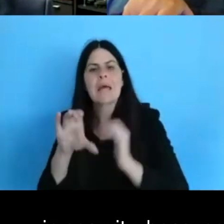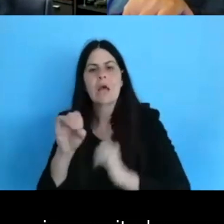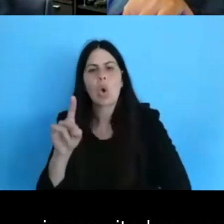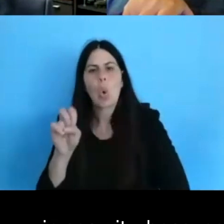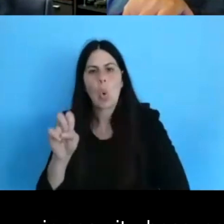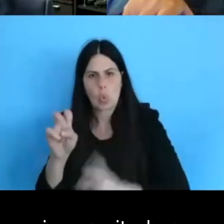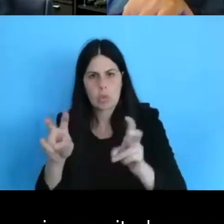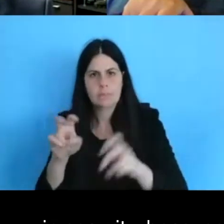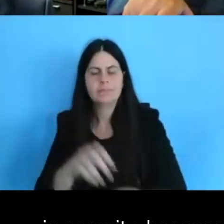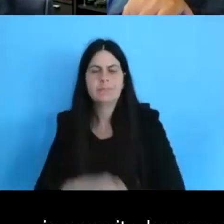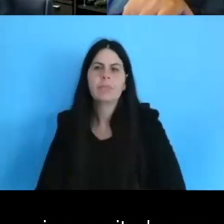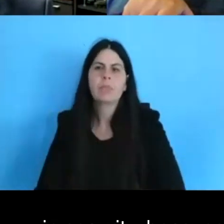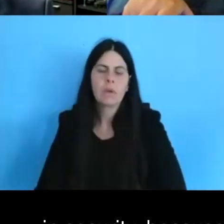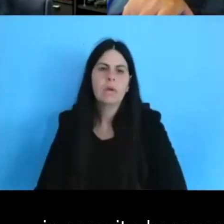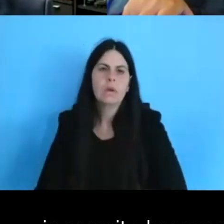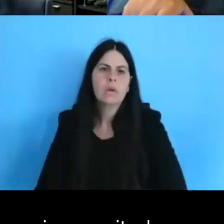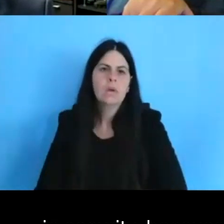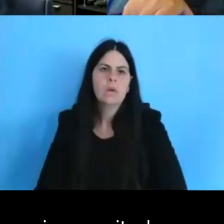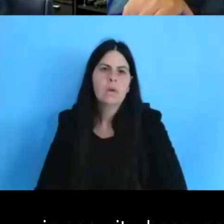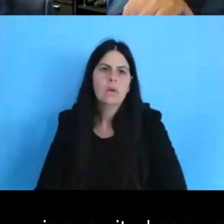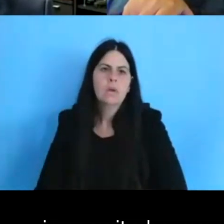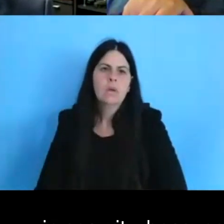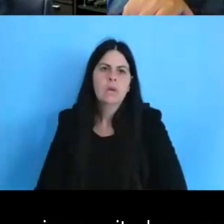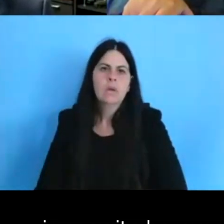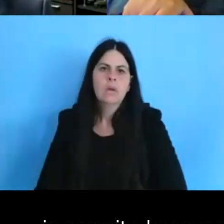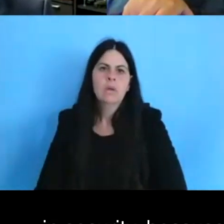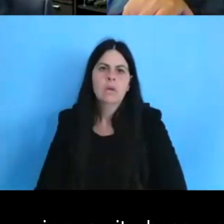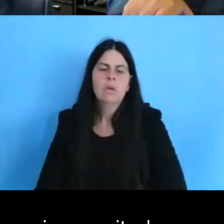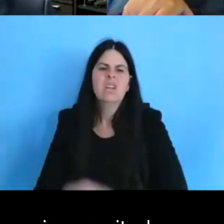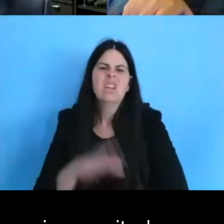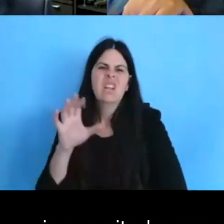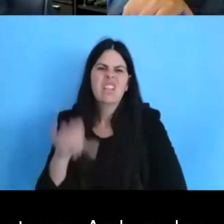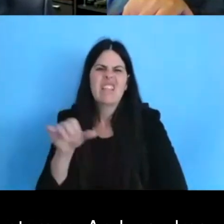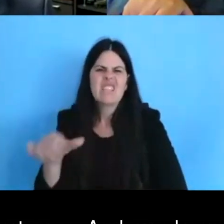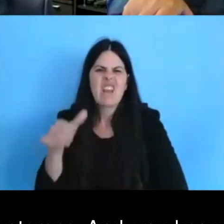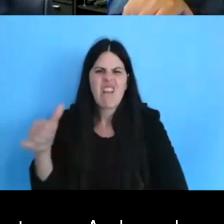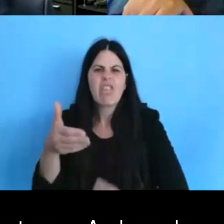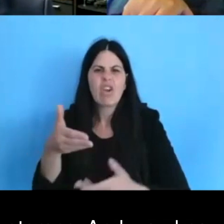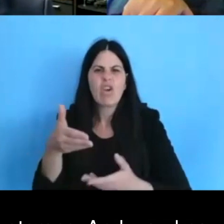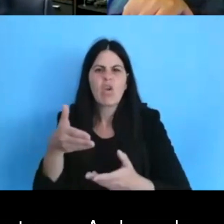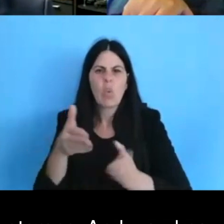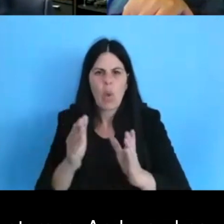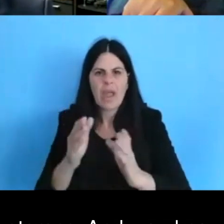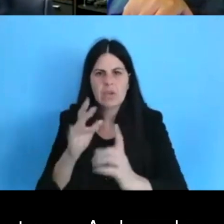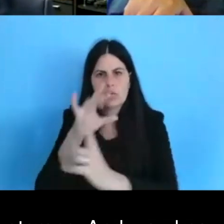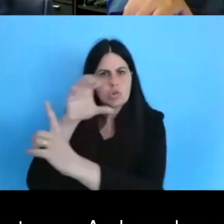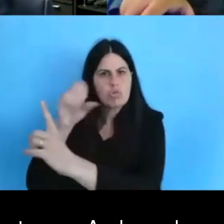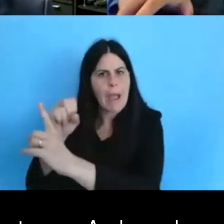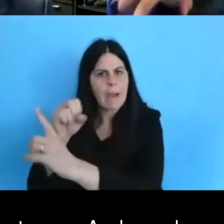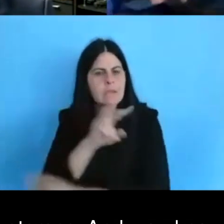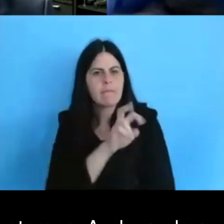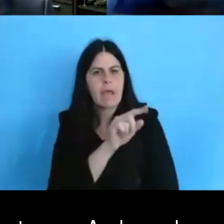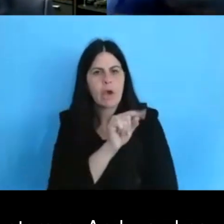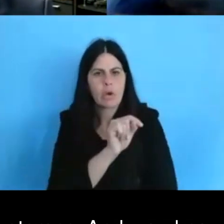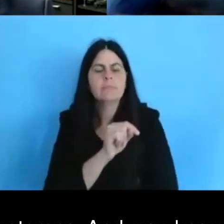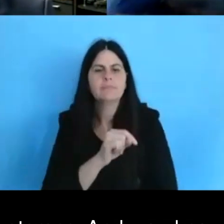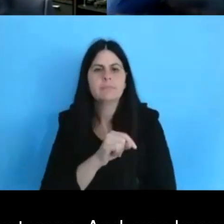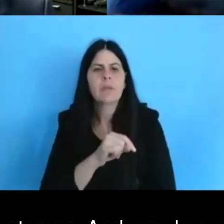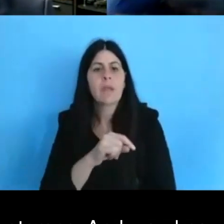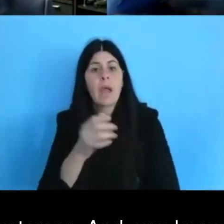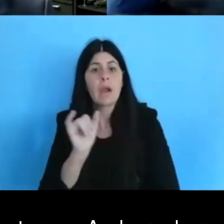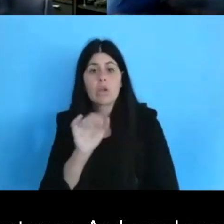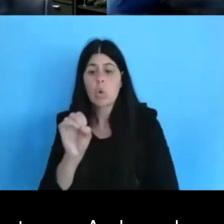and that's another way of attracting veterans. And, even through onboarding, you want to be